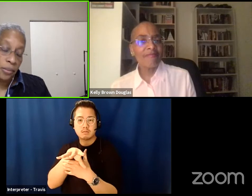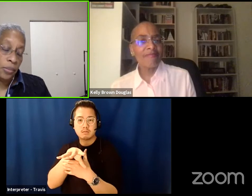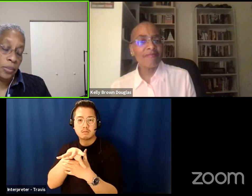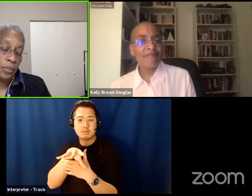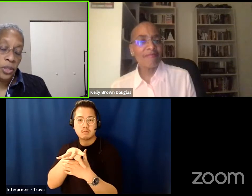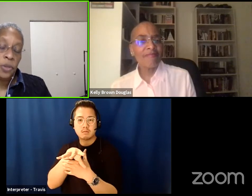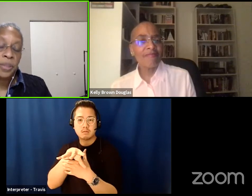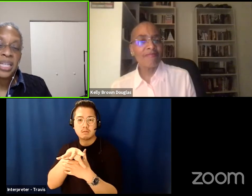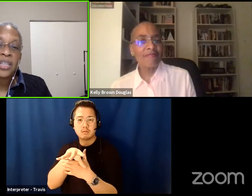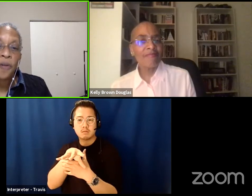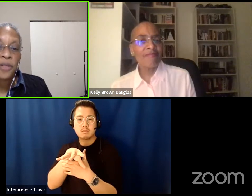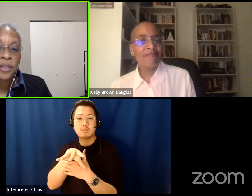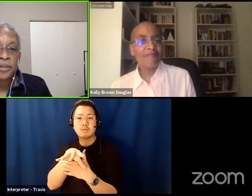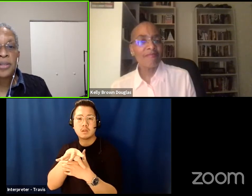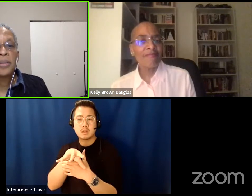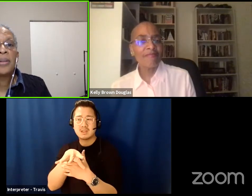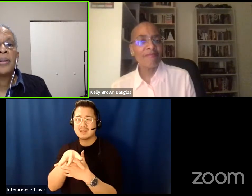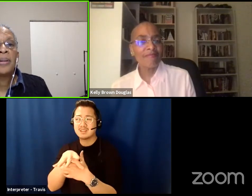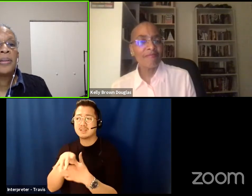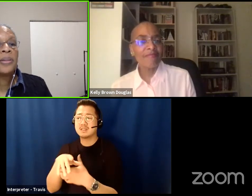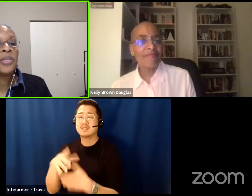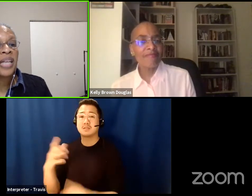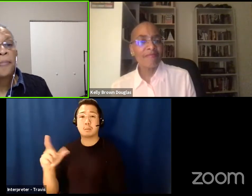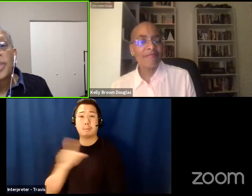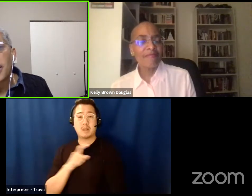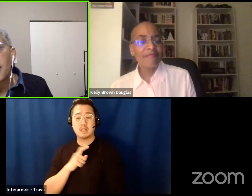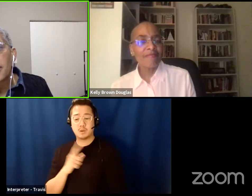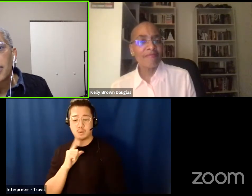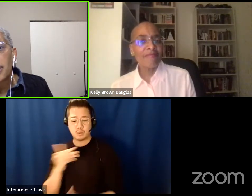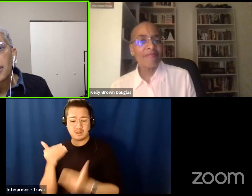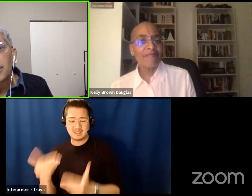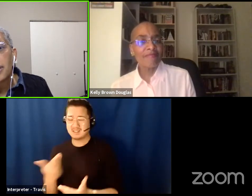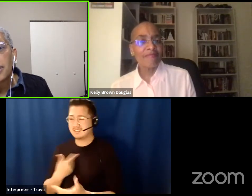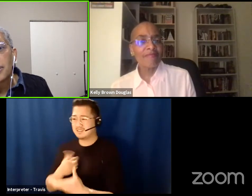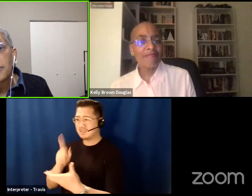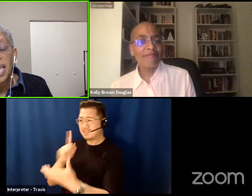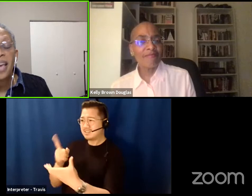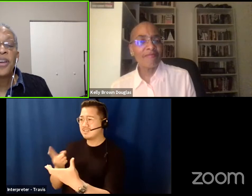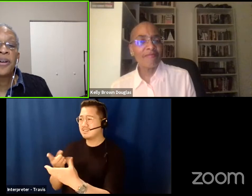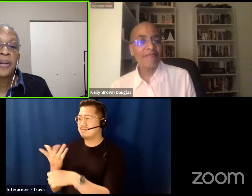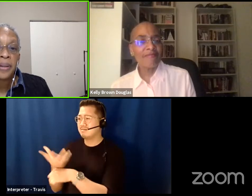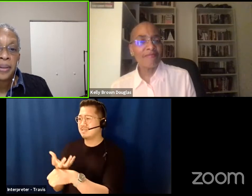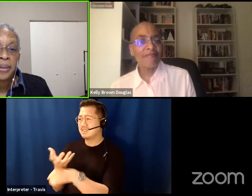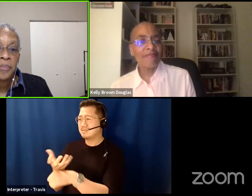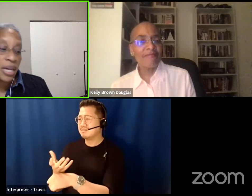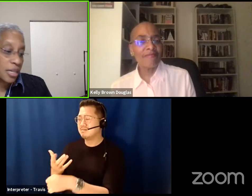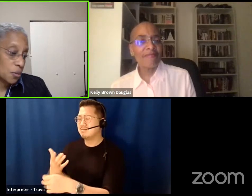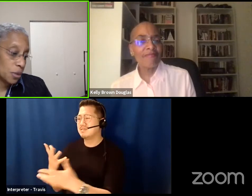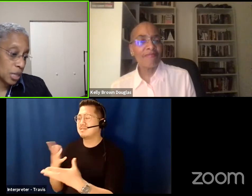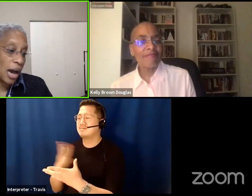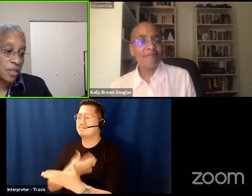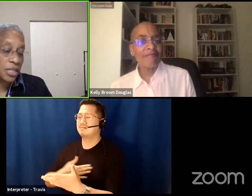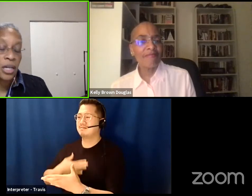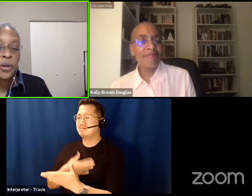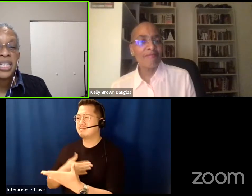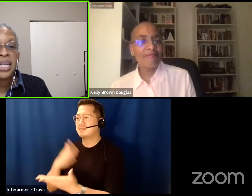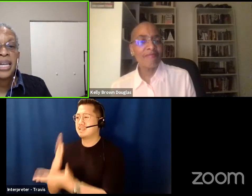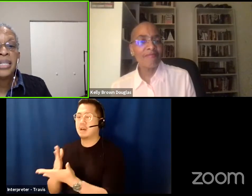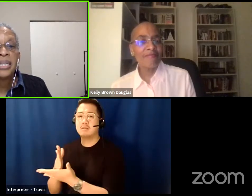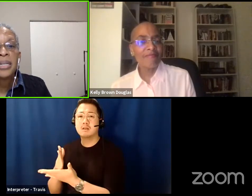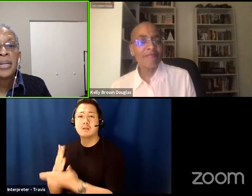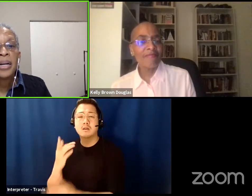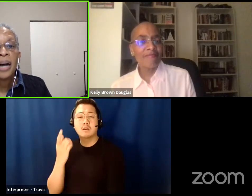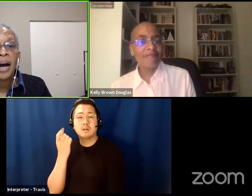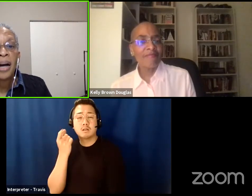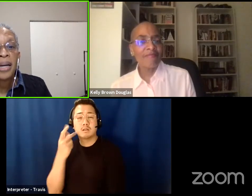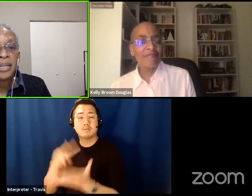pleading to police officers to stop their behavior because it was obviously going to